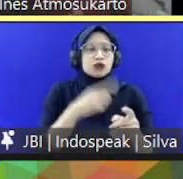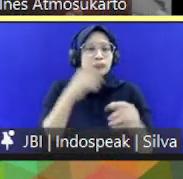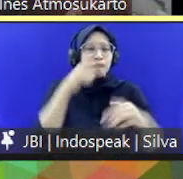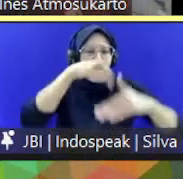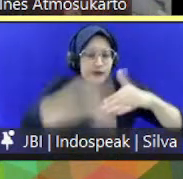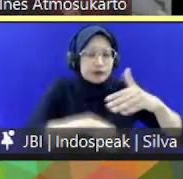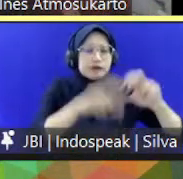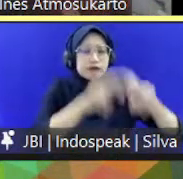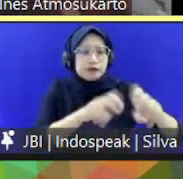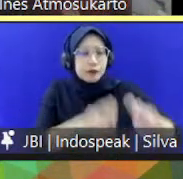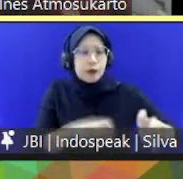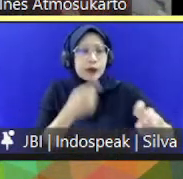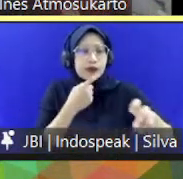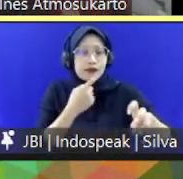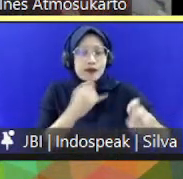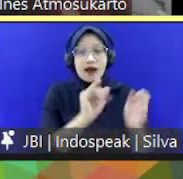the